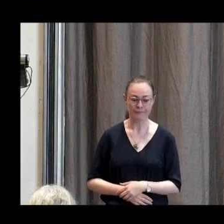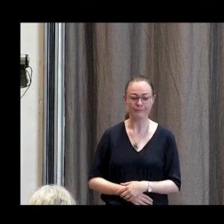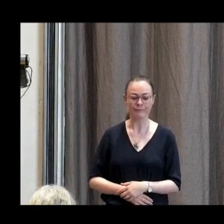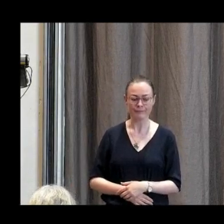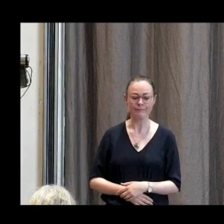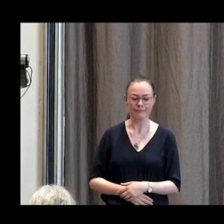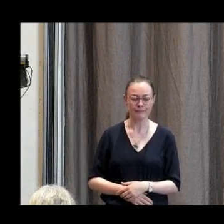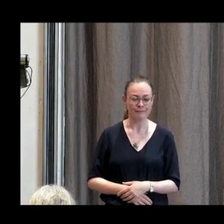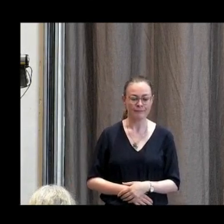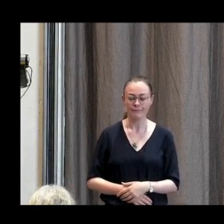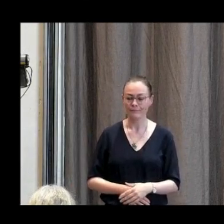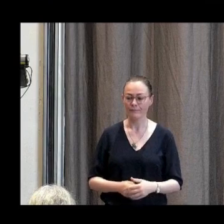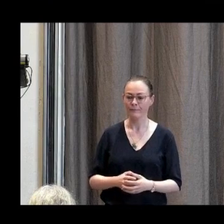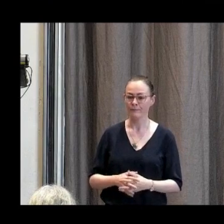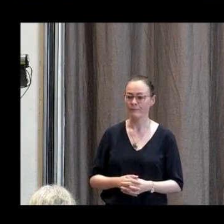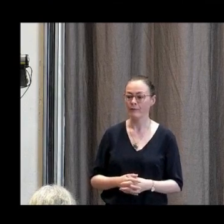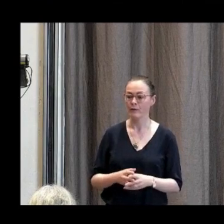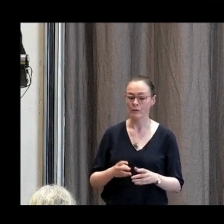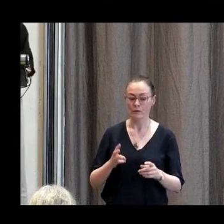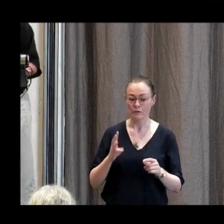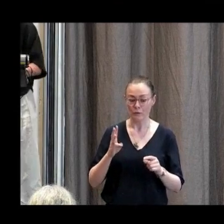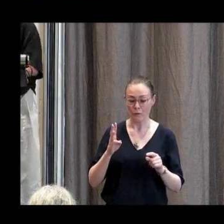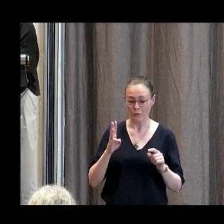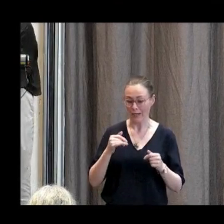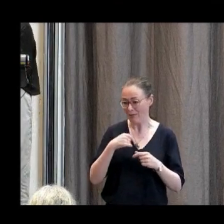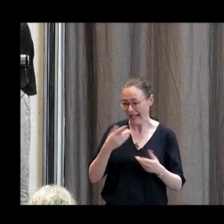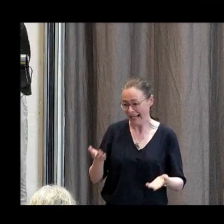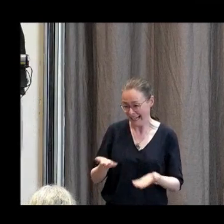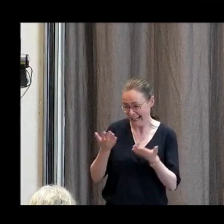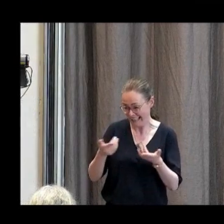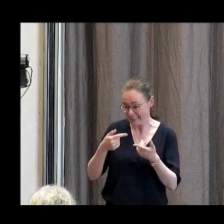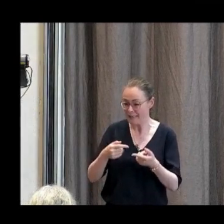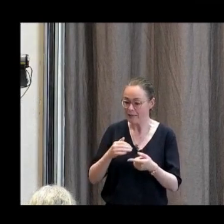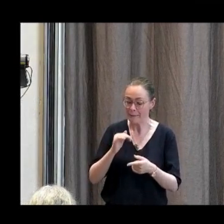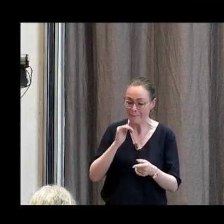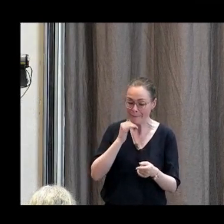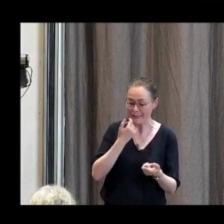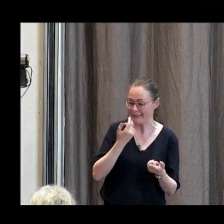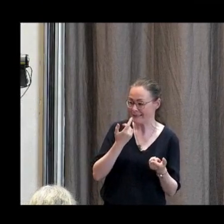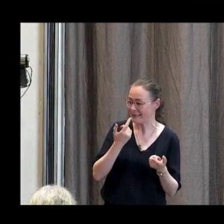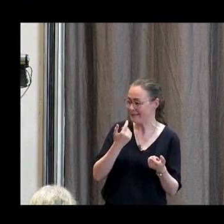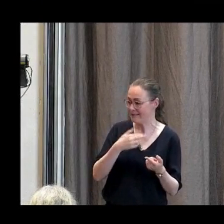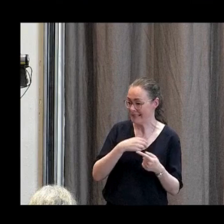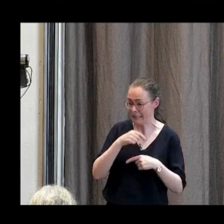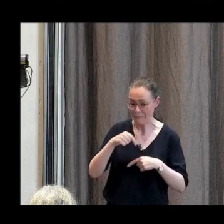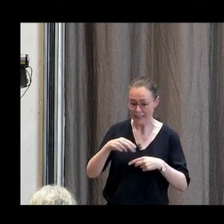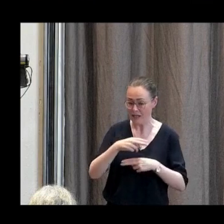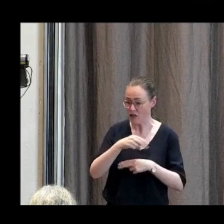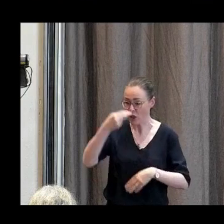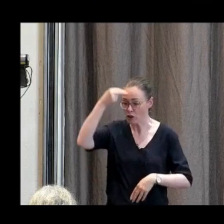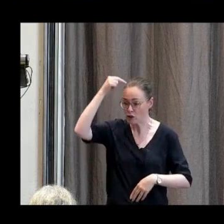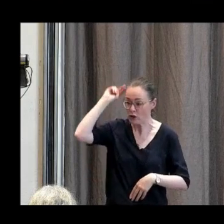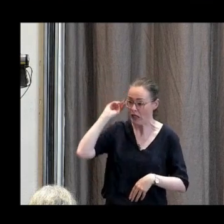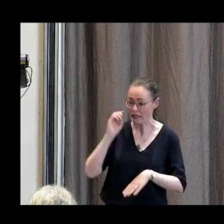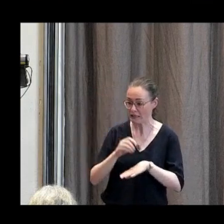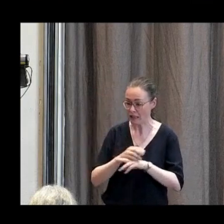Yeah, here we go. Why will I keep it reasonably light? I'll keep it reasonably light because I'm not a